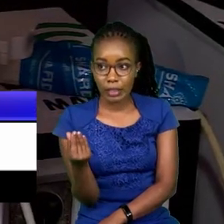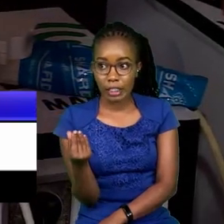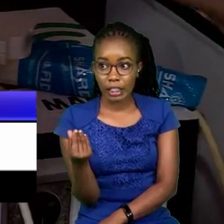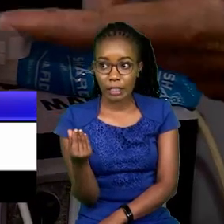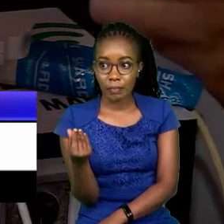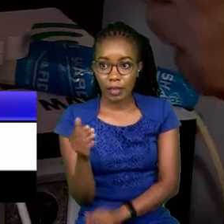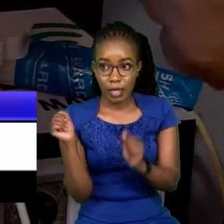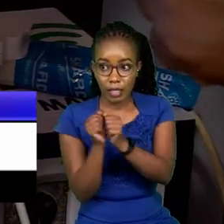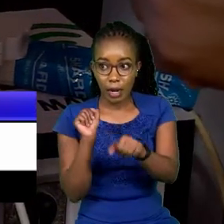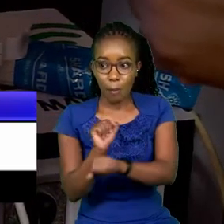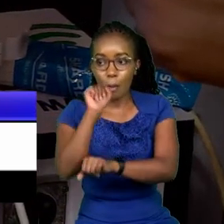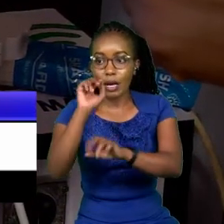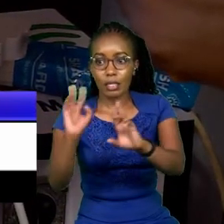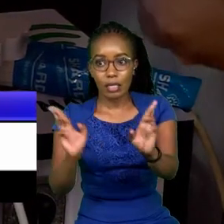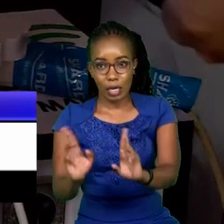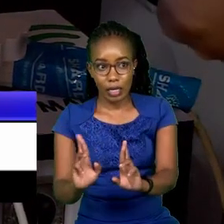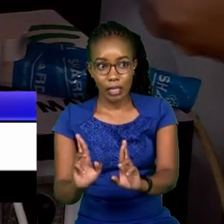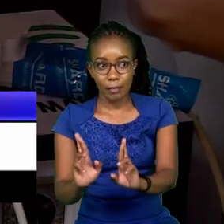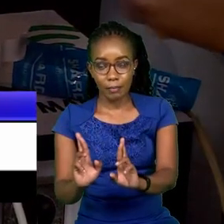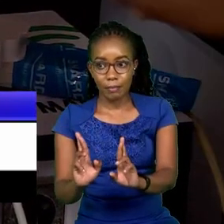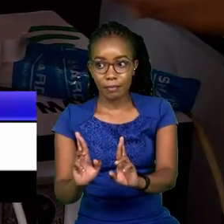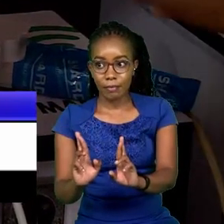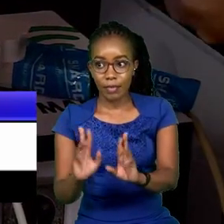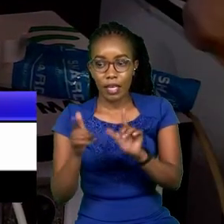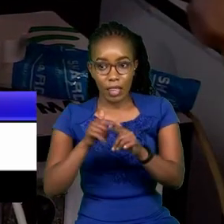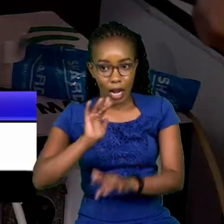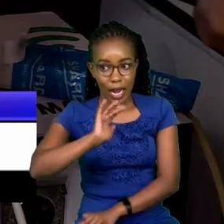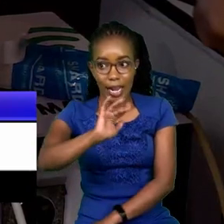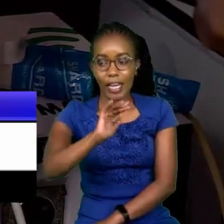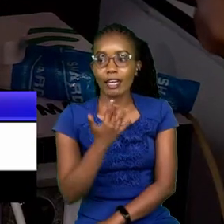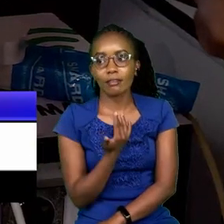10 shillings, you set it. Click go online.